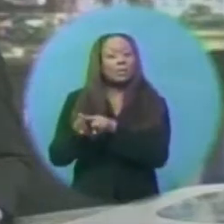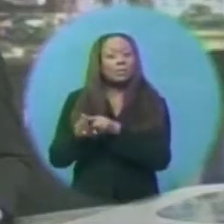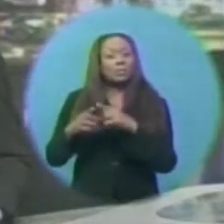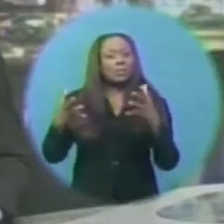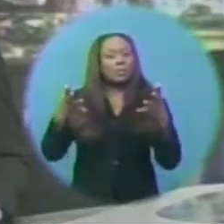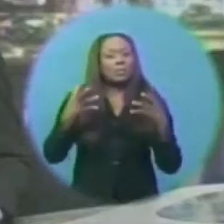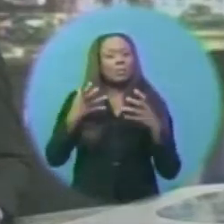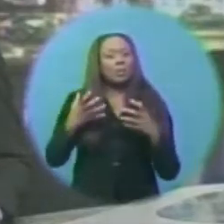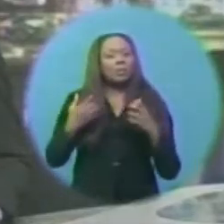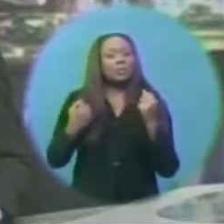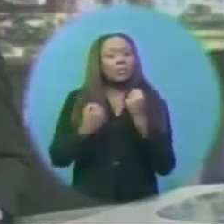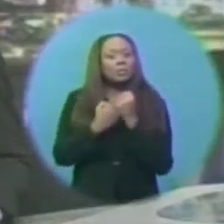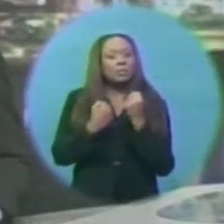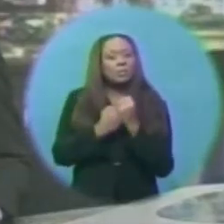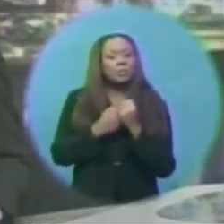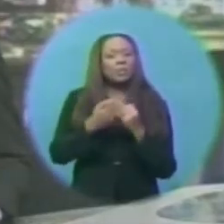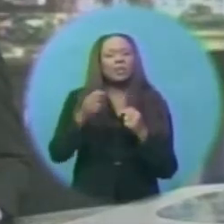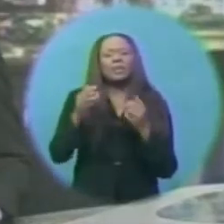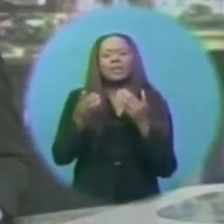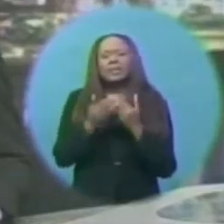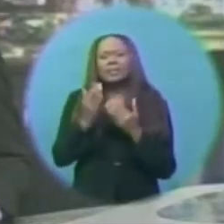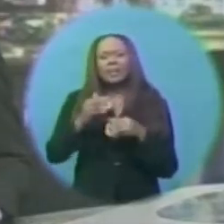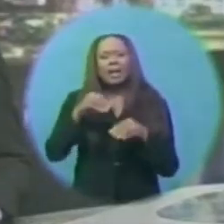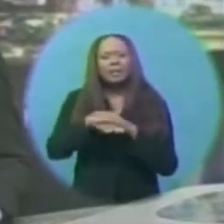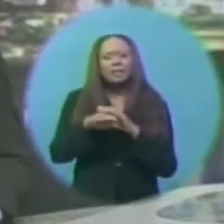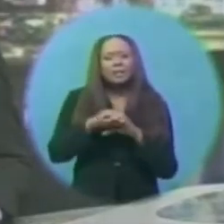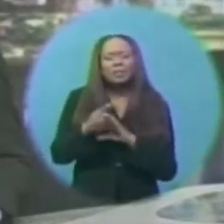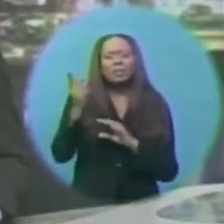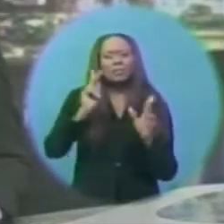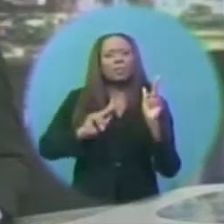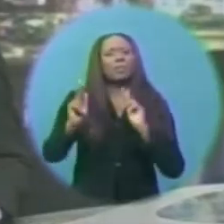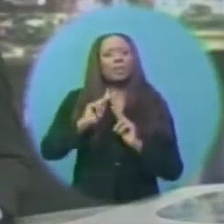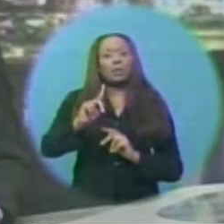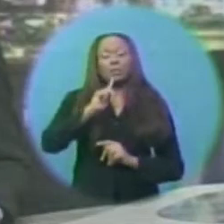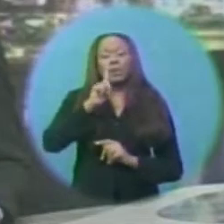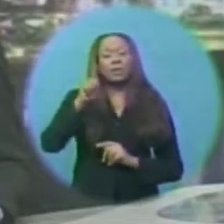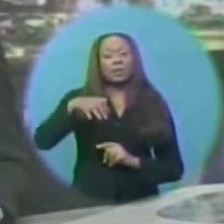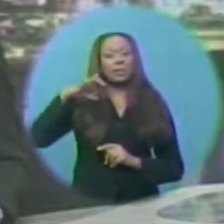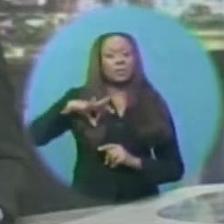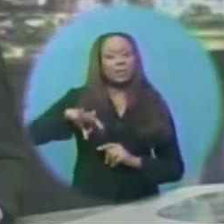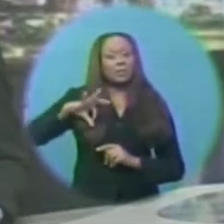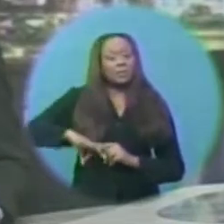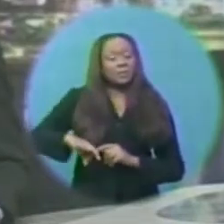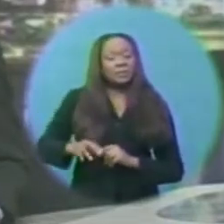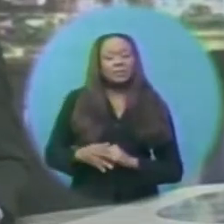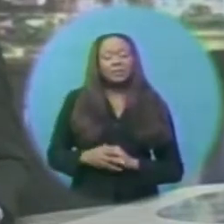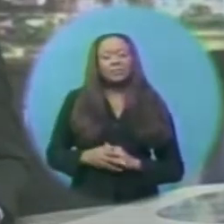wants the support provided by the bill to be easily accessible to those who should benefit from it.